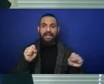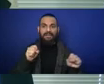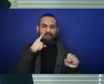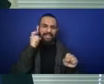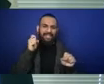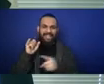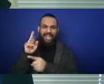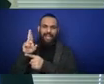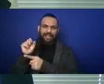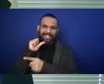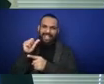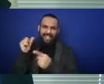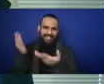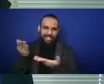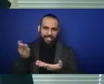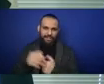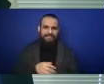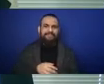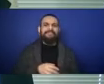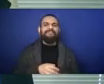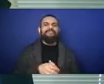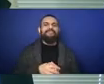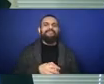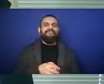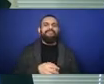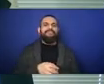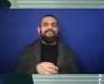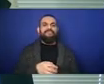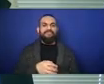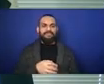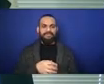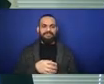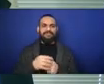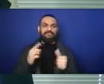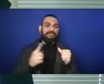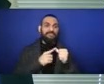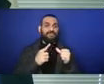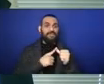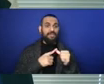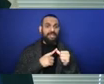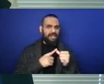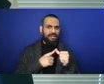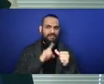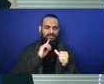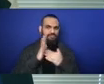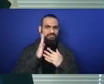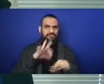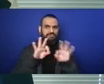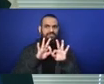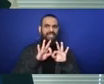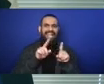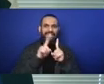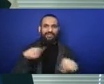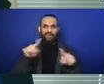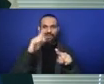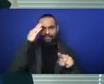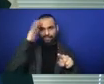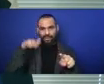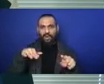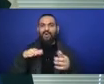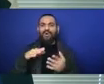IRS representative being on the call with us. First and foremost, as you all know, many